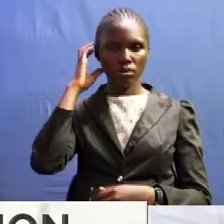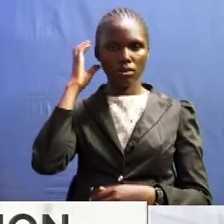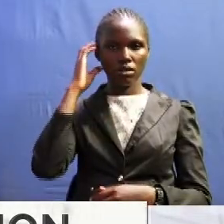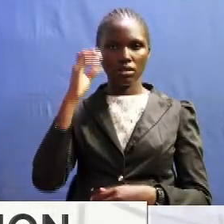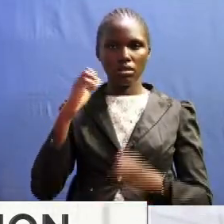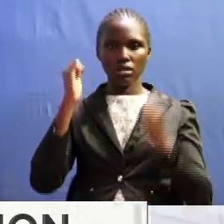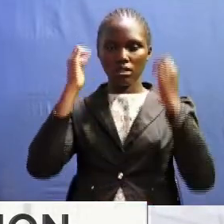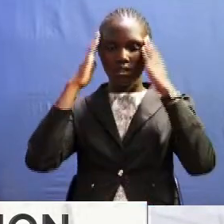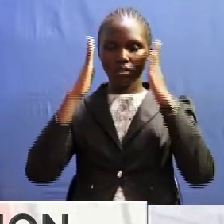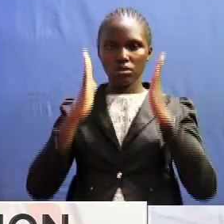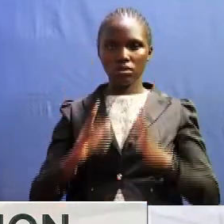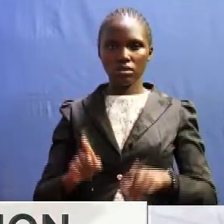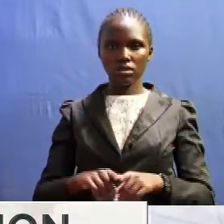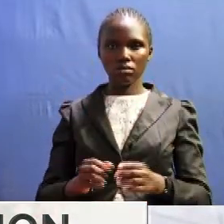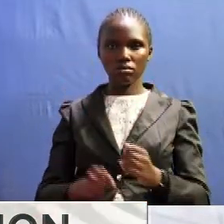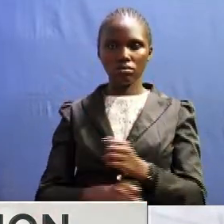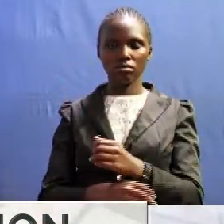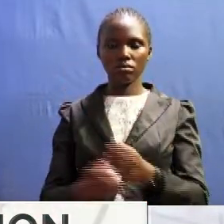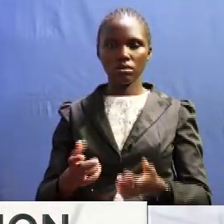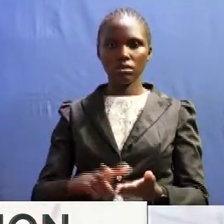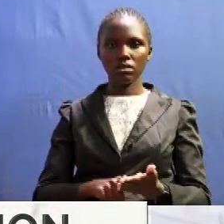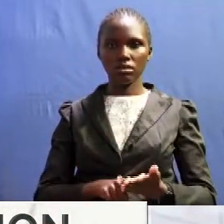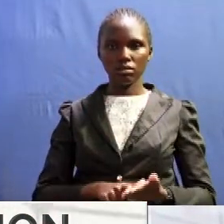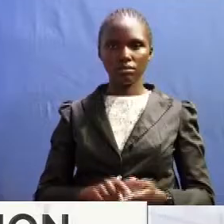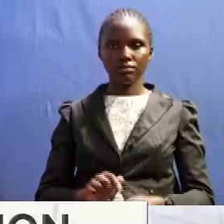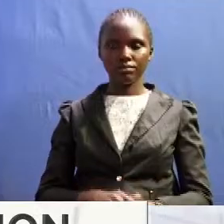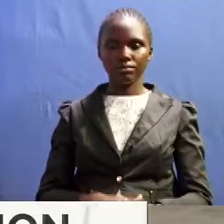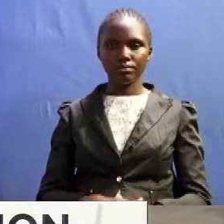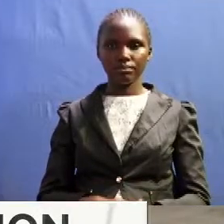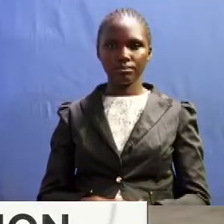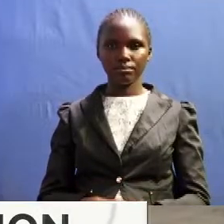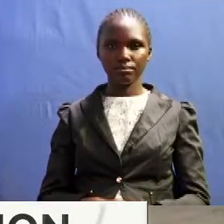through increased funding for skills training.